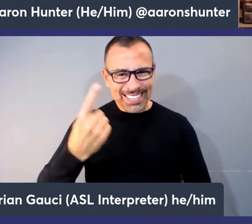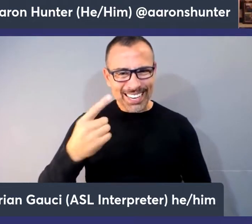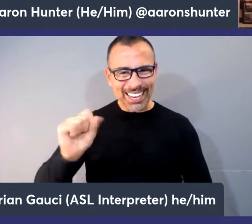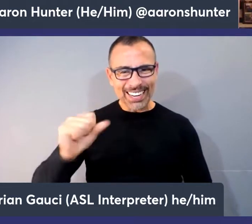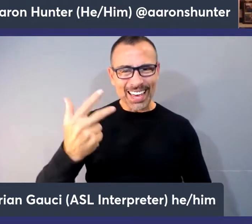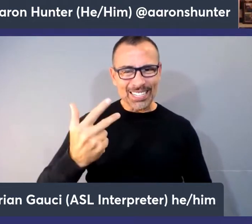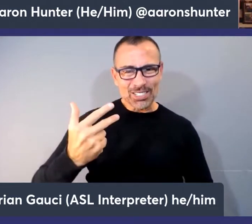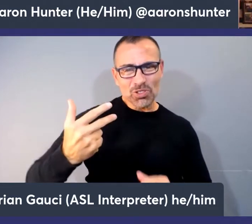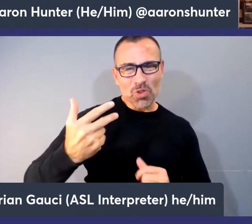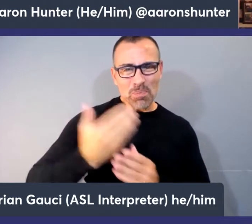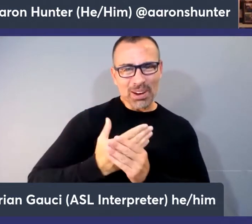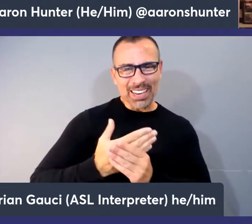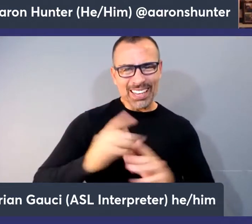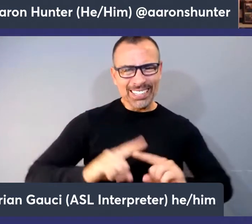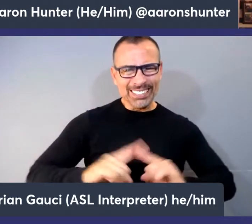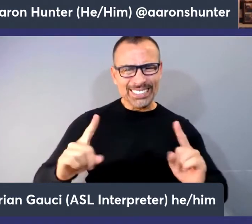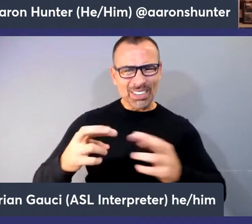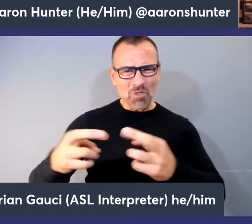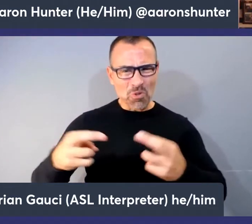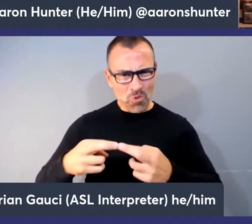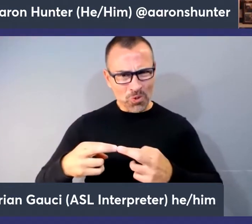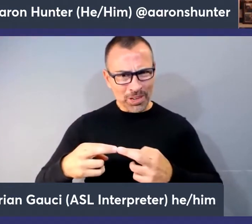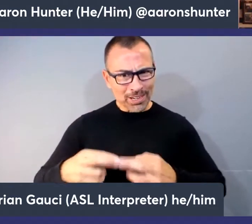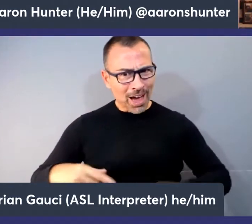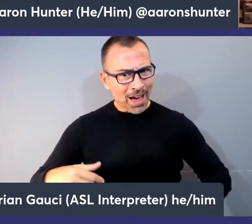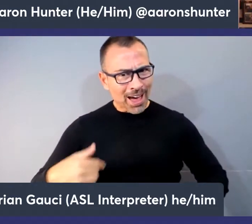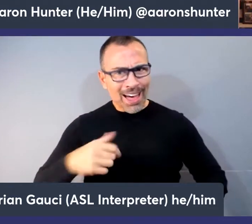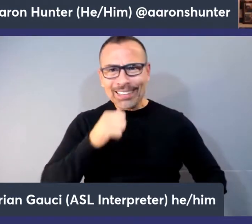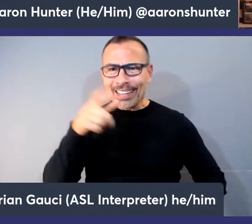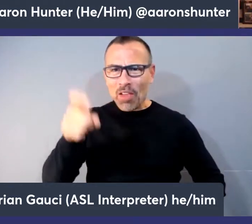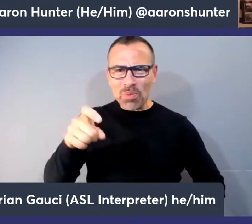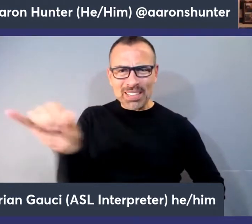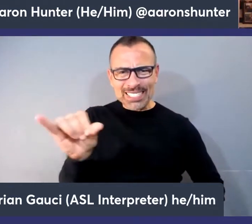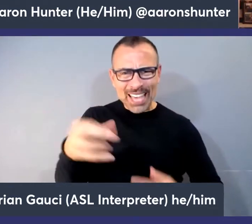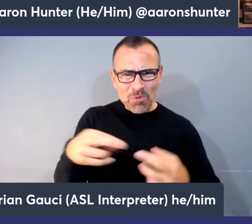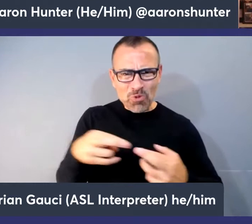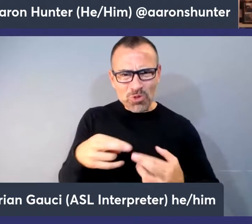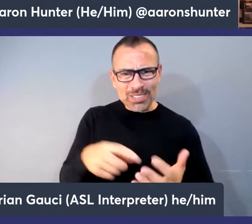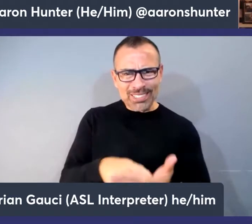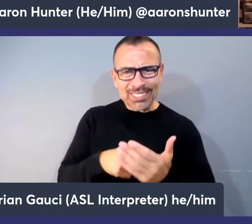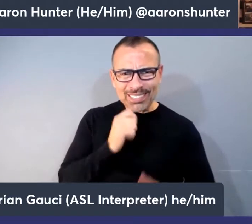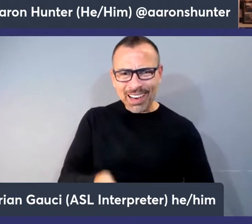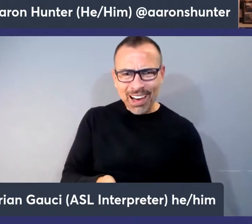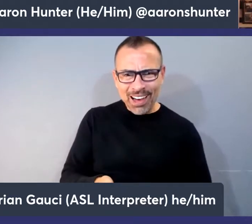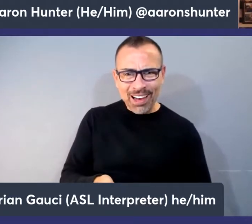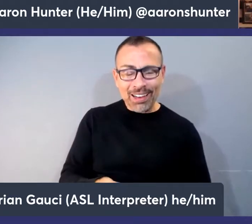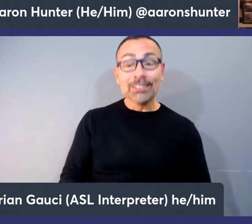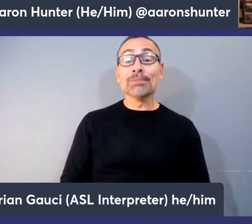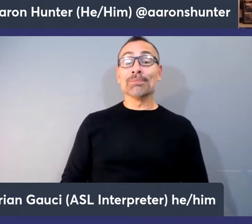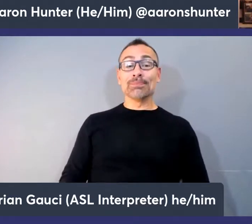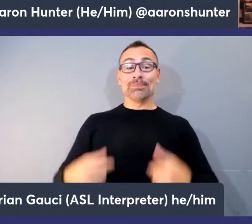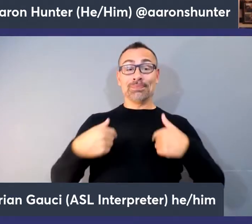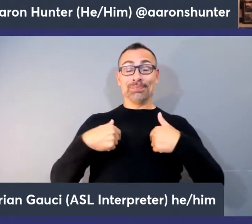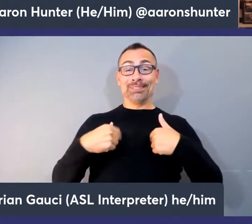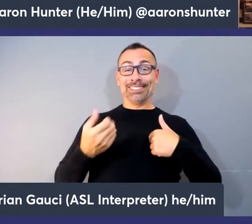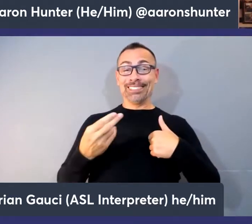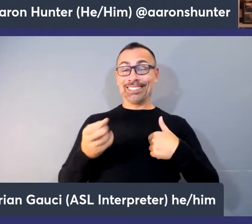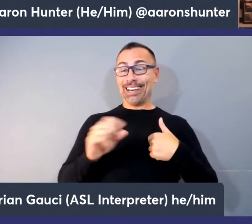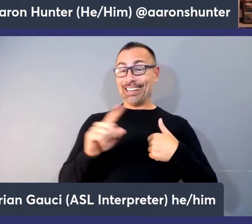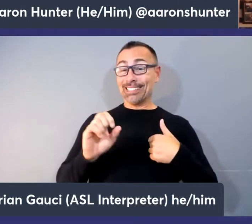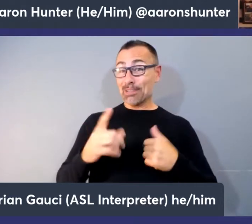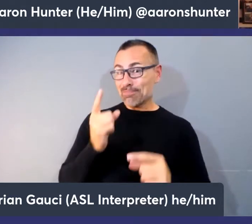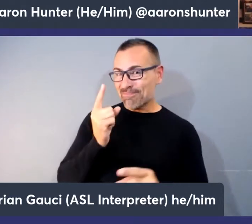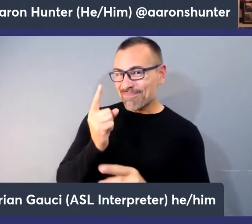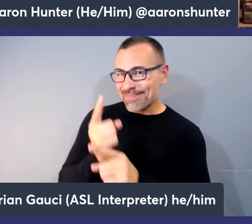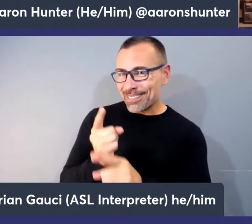in a different region. So I don't have to have my S3 bucket in the same region? Yes, so as long as you have permissions to